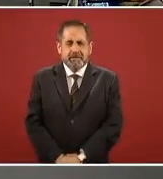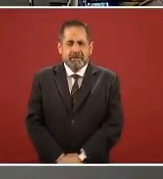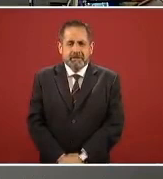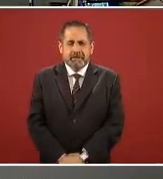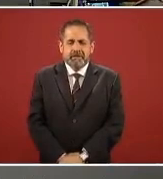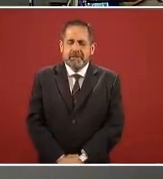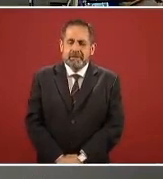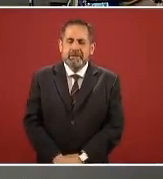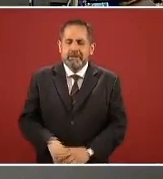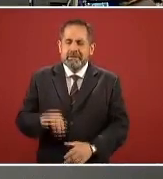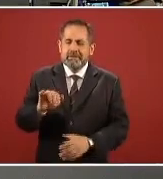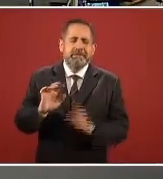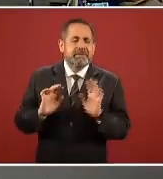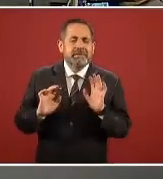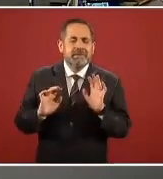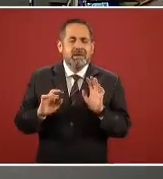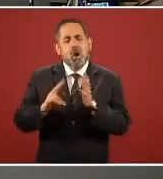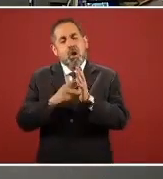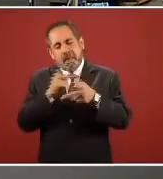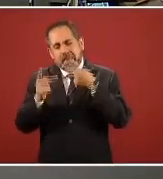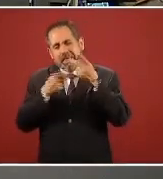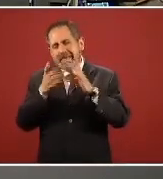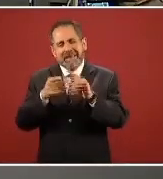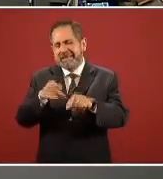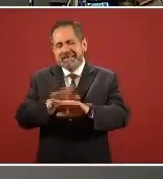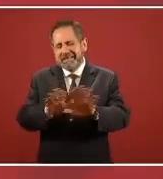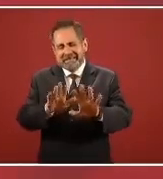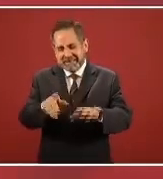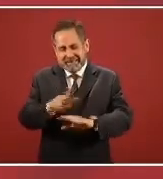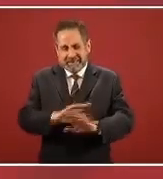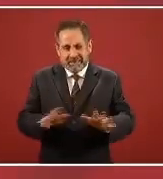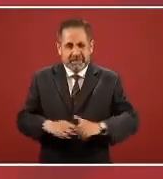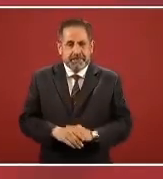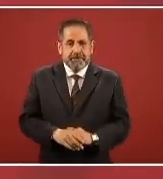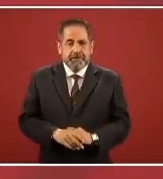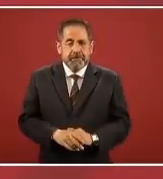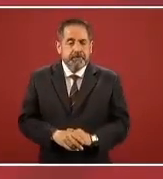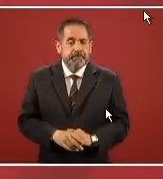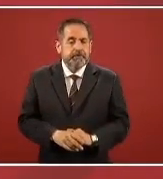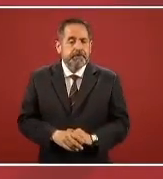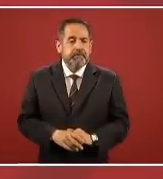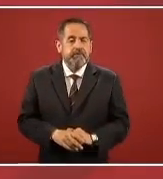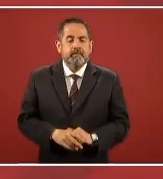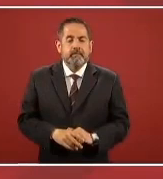Pues sí, pero ya, digo, no nos metamos en eso. Esto es totalmente